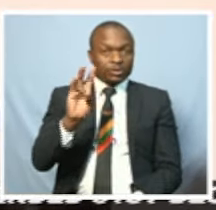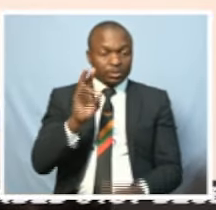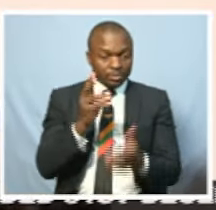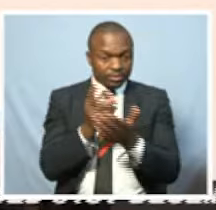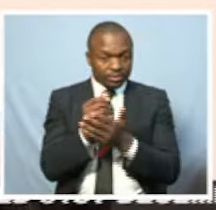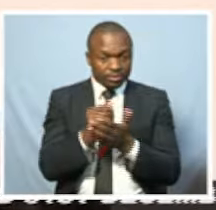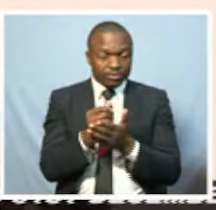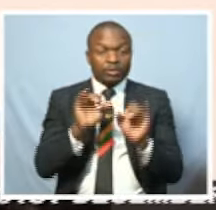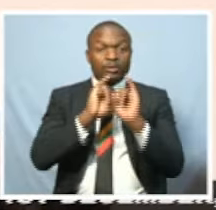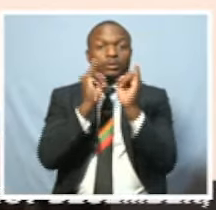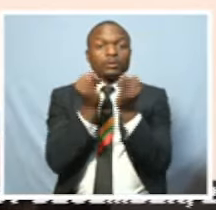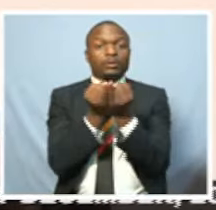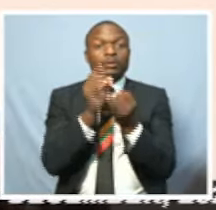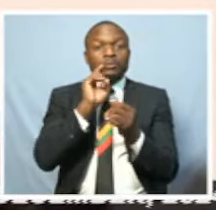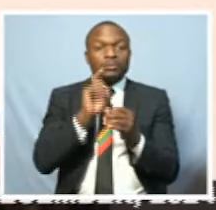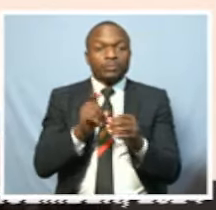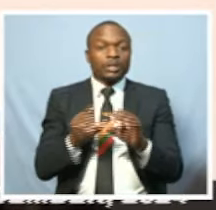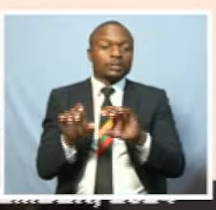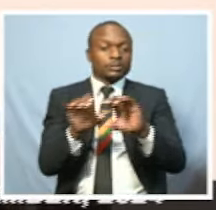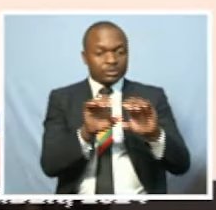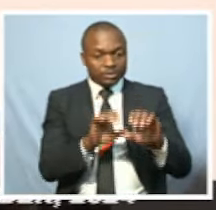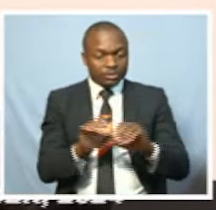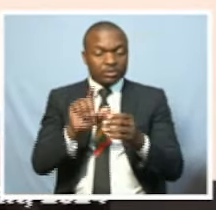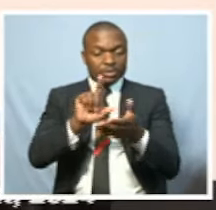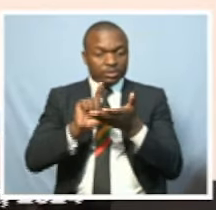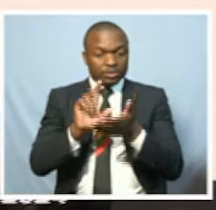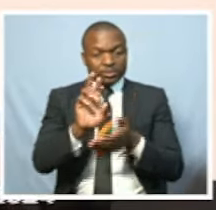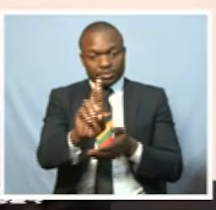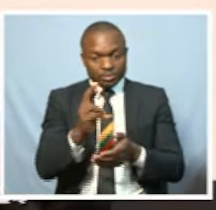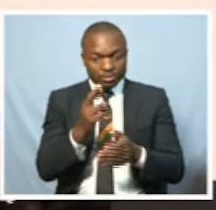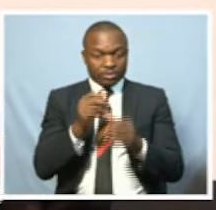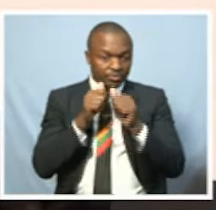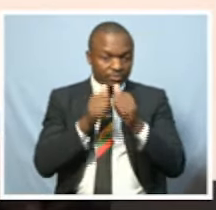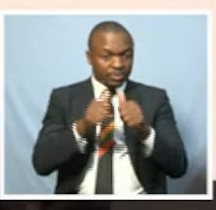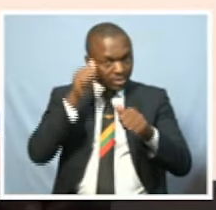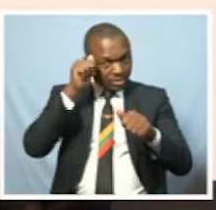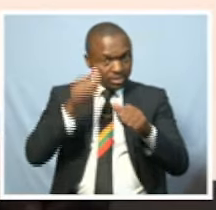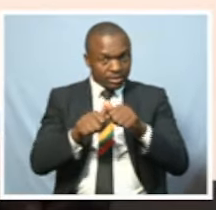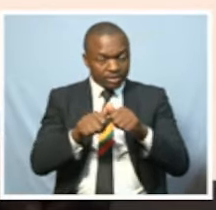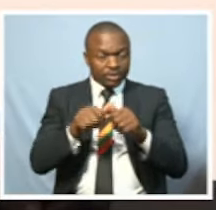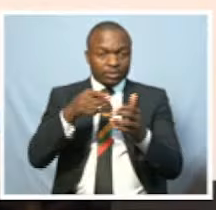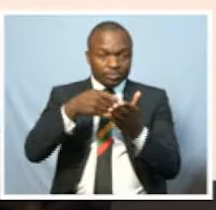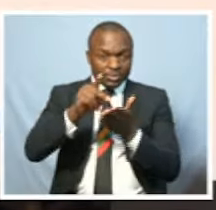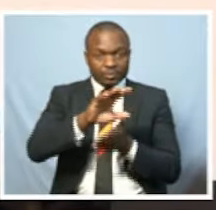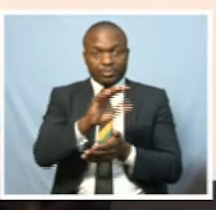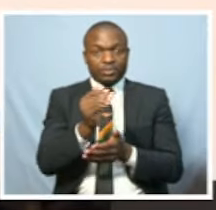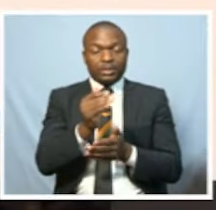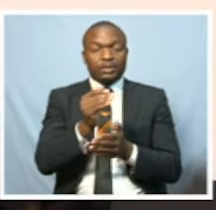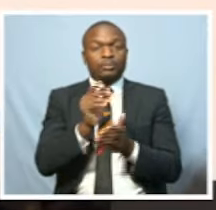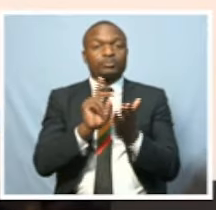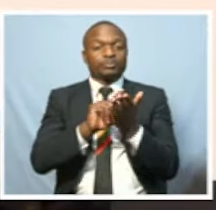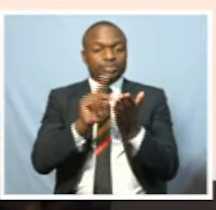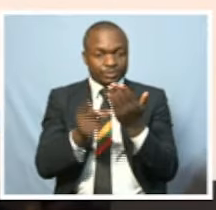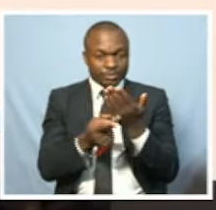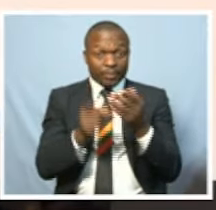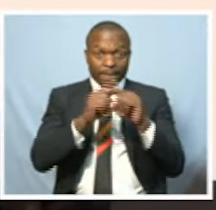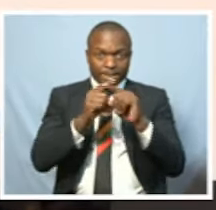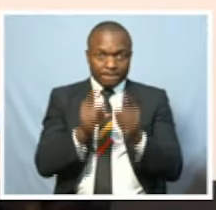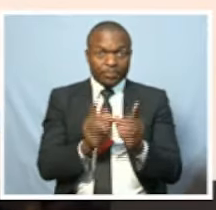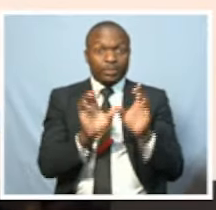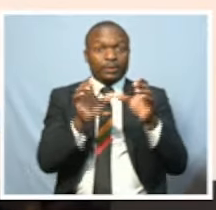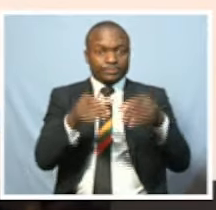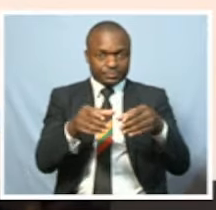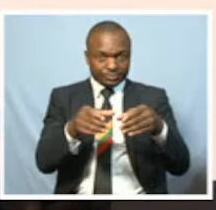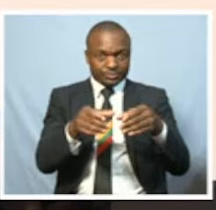financial institutions are supposed to undertake loan recoveries based on agreed repayment schedule. However, the